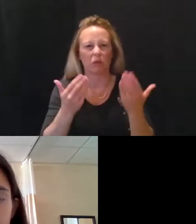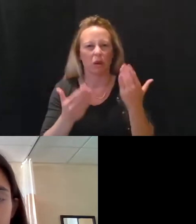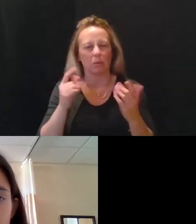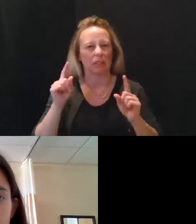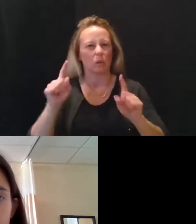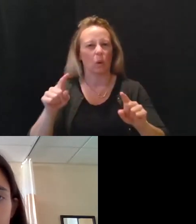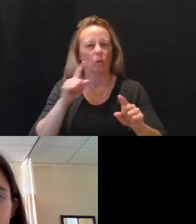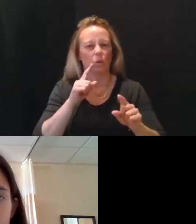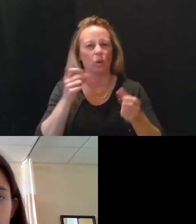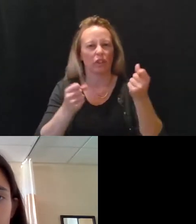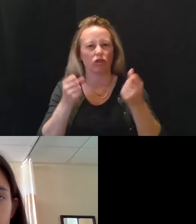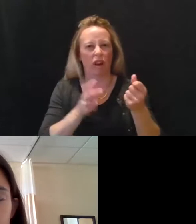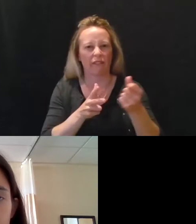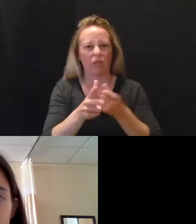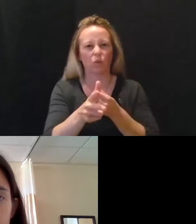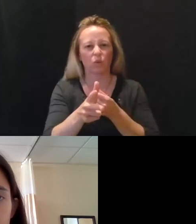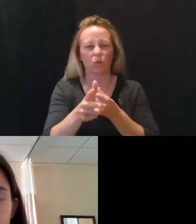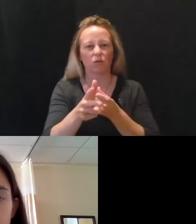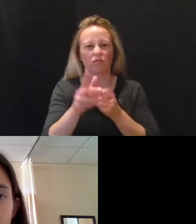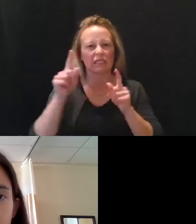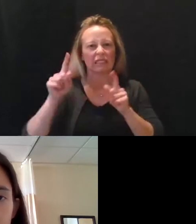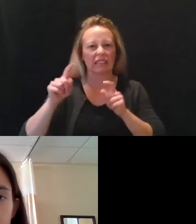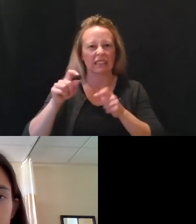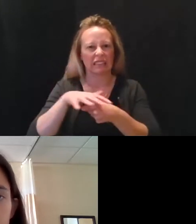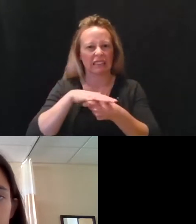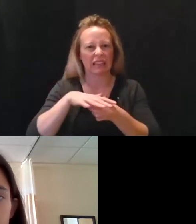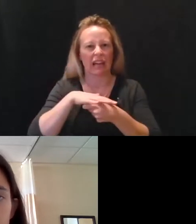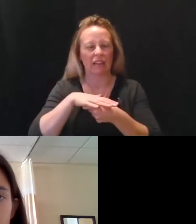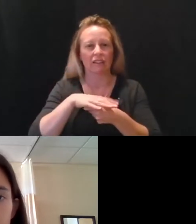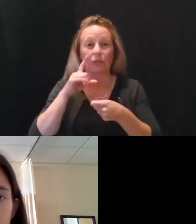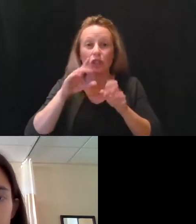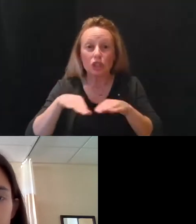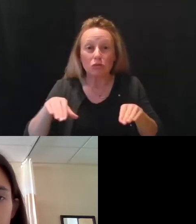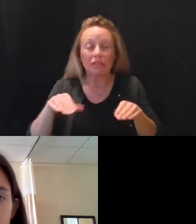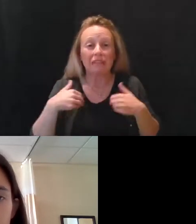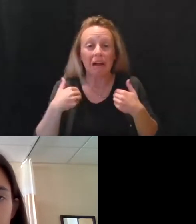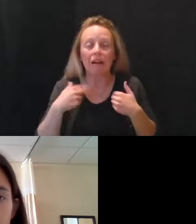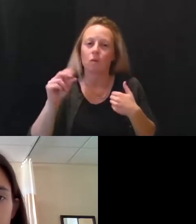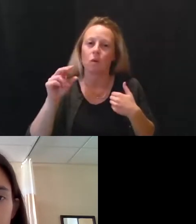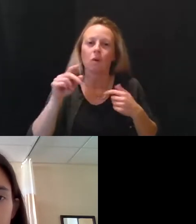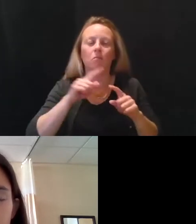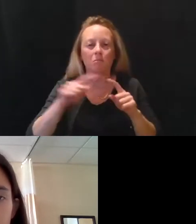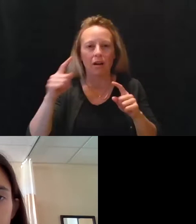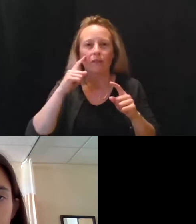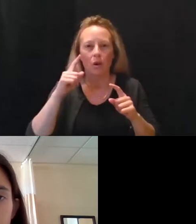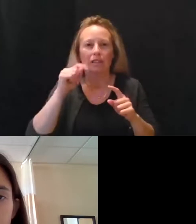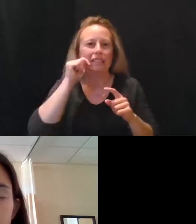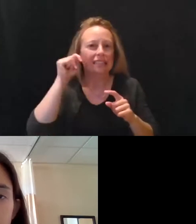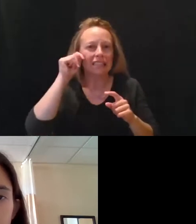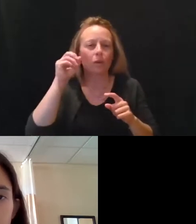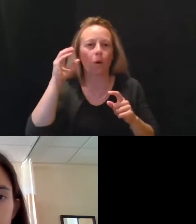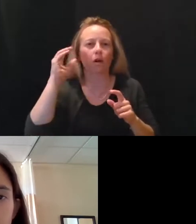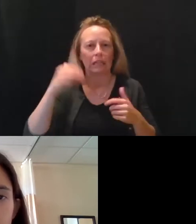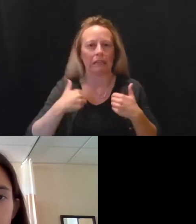site. So Genesis has 2 drive-through collection sites in the area. One is in the Moline Healthplex, and the other one is at the intersection